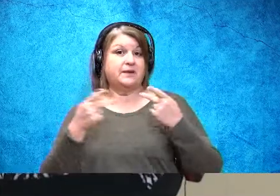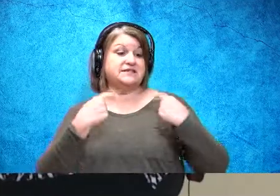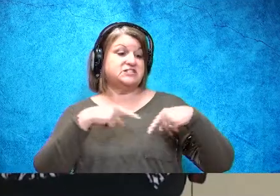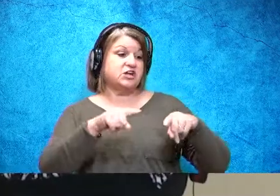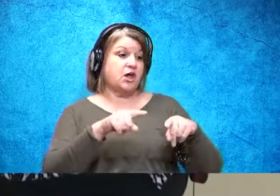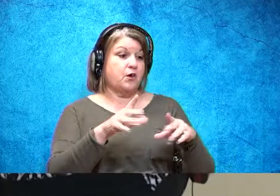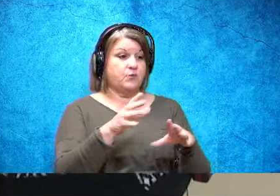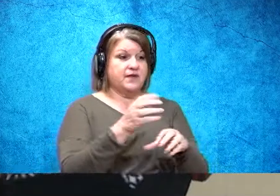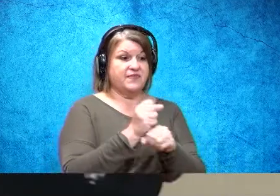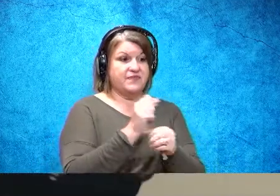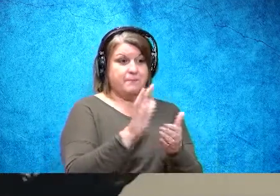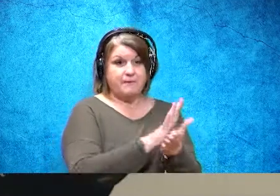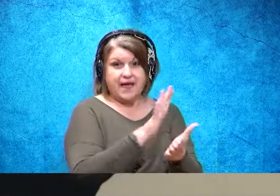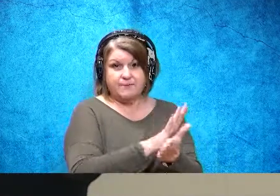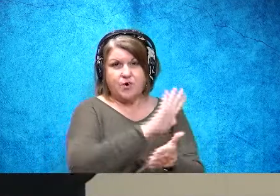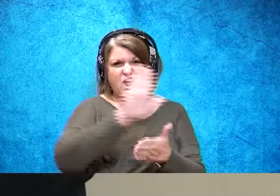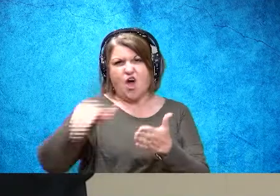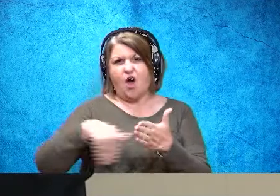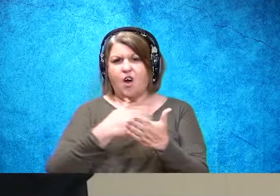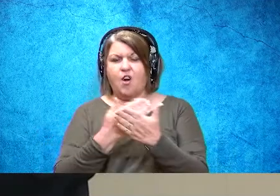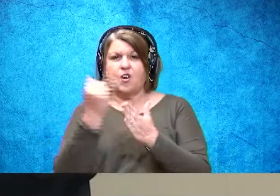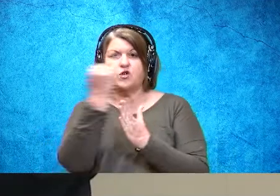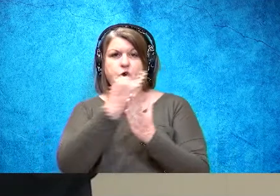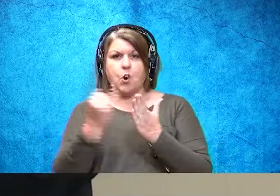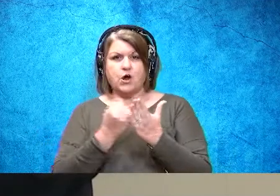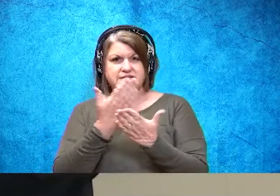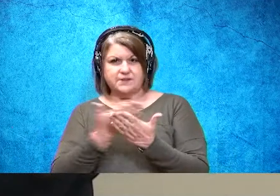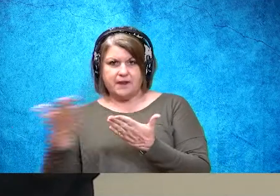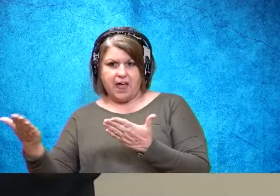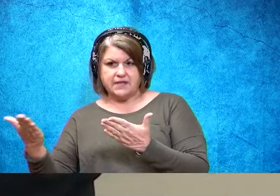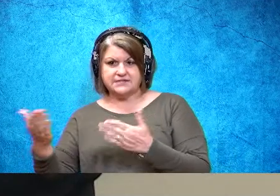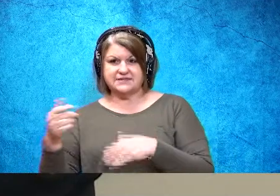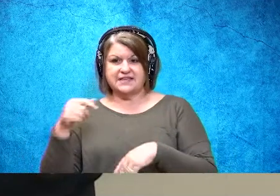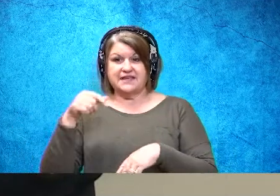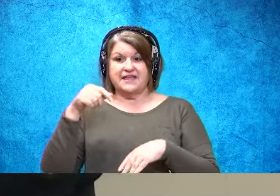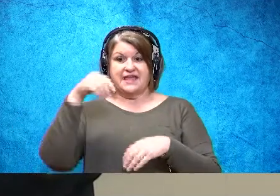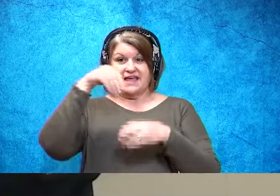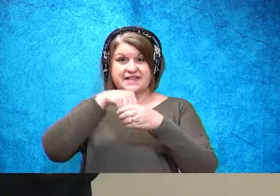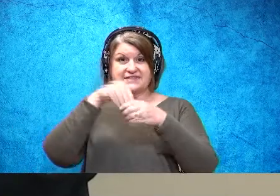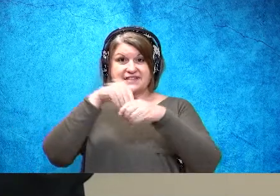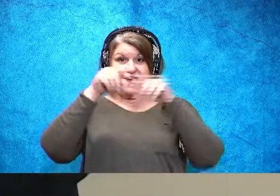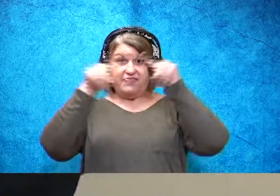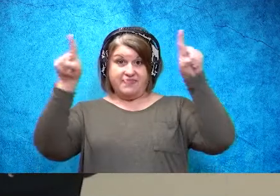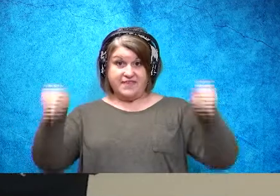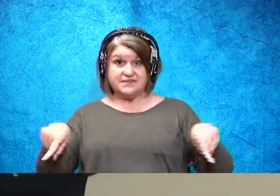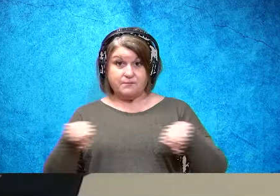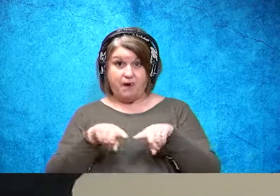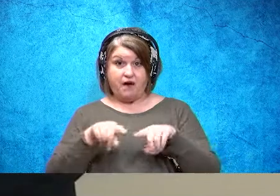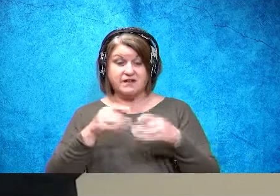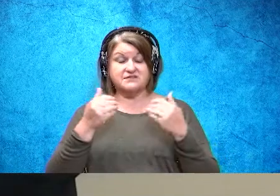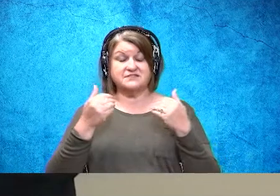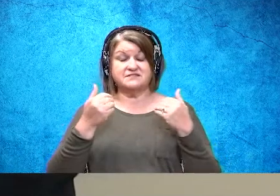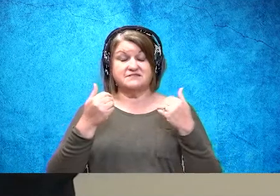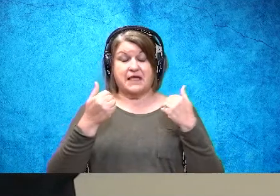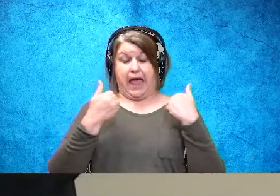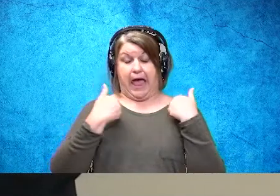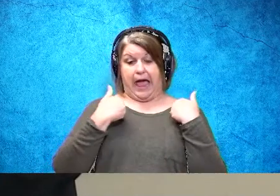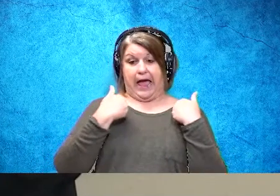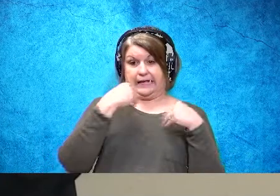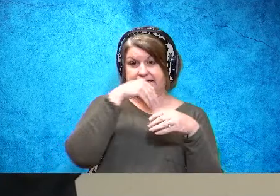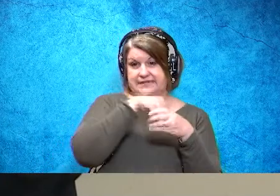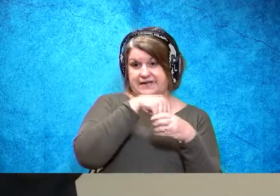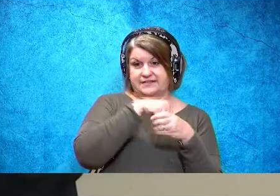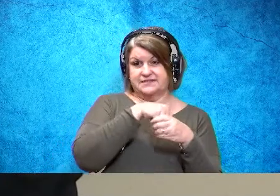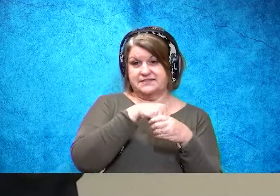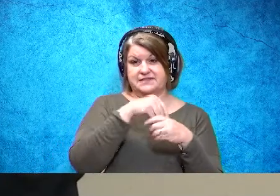your art supplies. So in this little box, this is where it has all the pencils and the paint brushes in